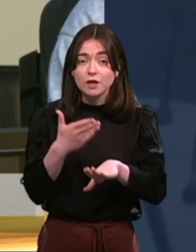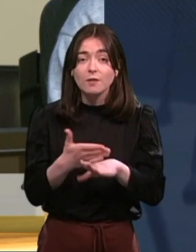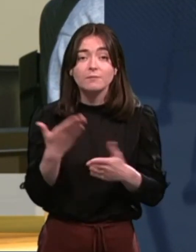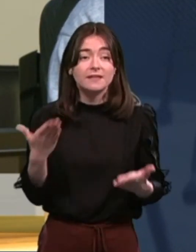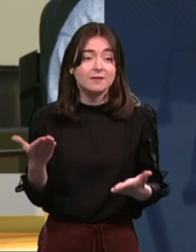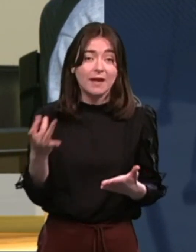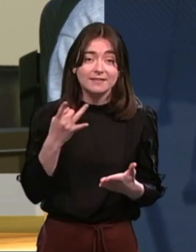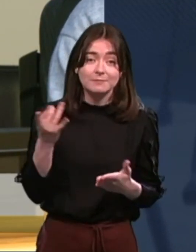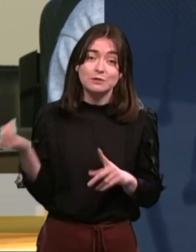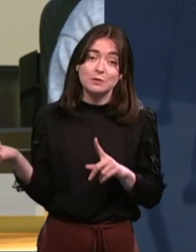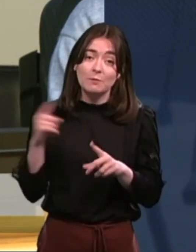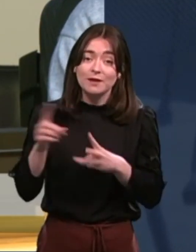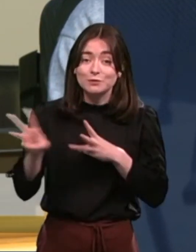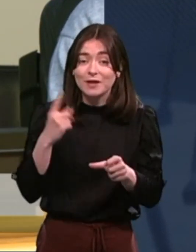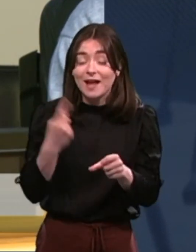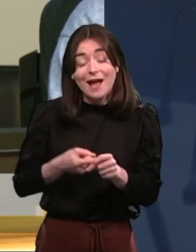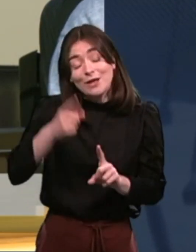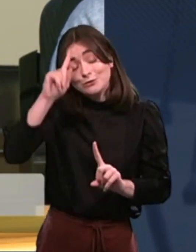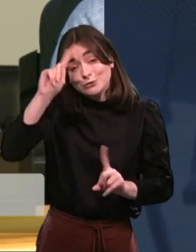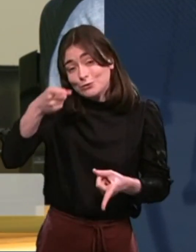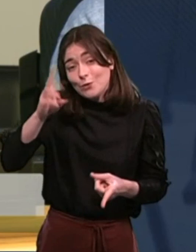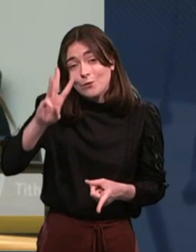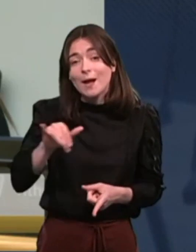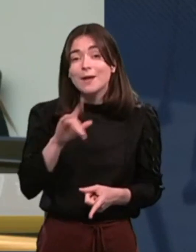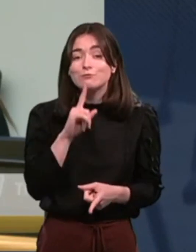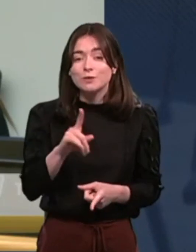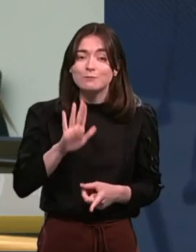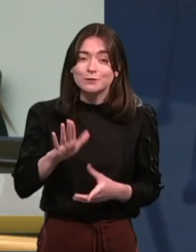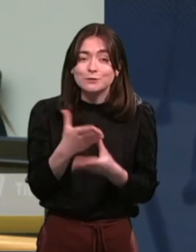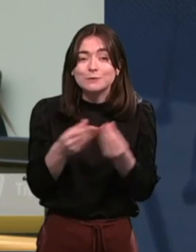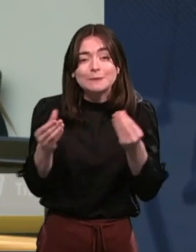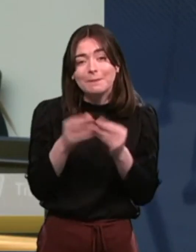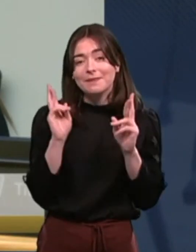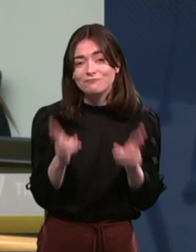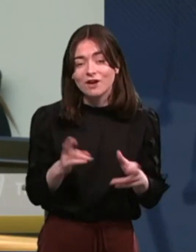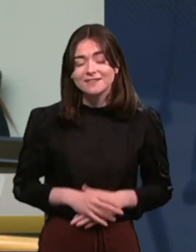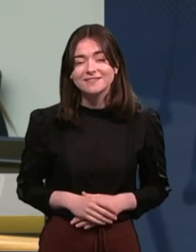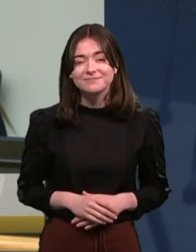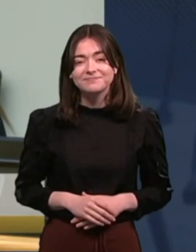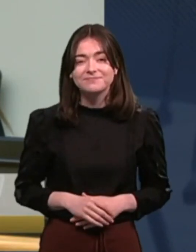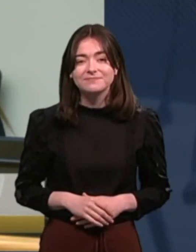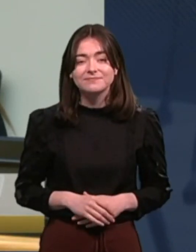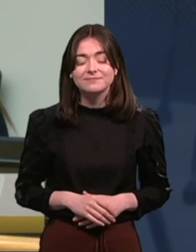asking me to come back. I don't know why, but I must be doing something right. So.